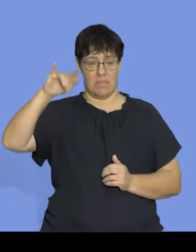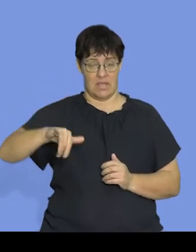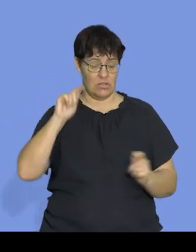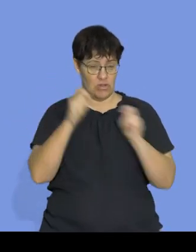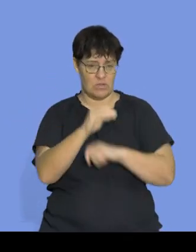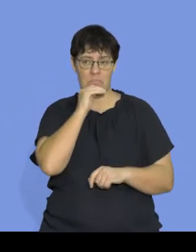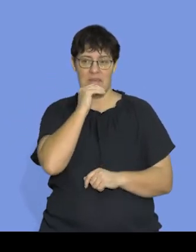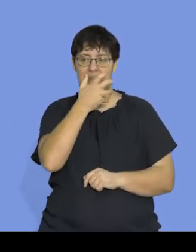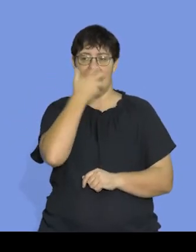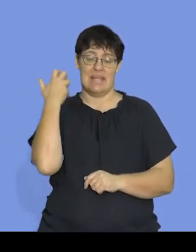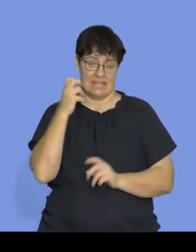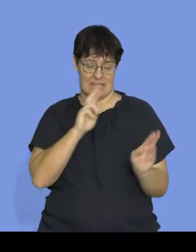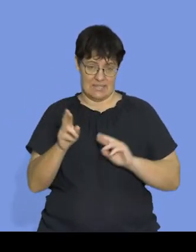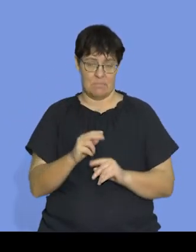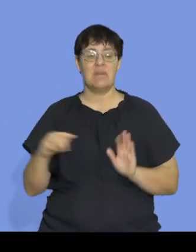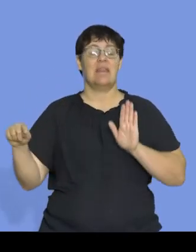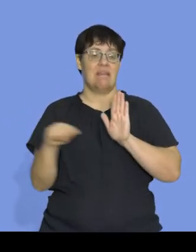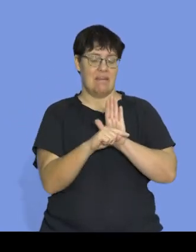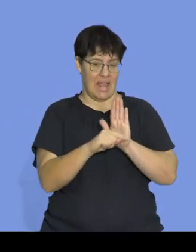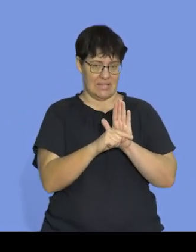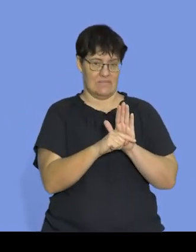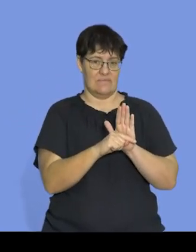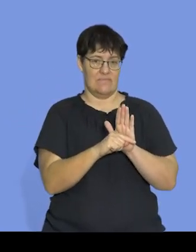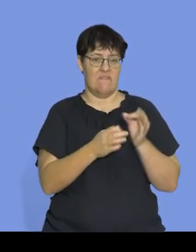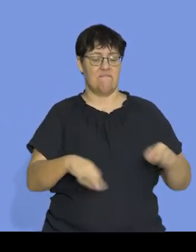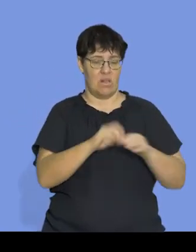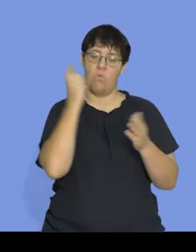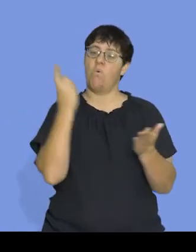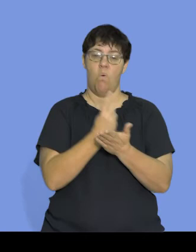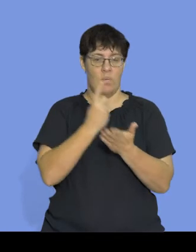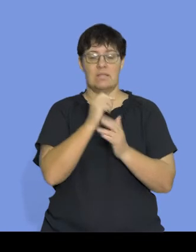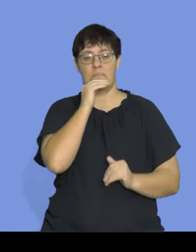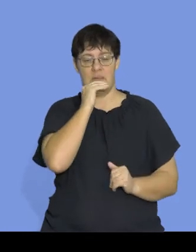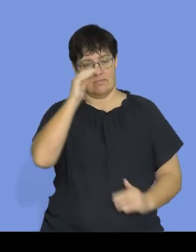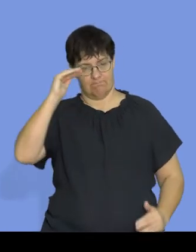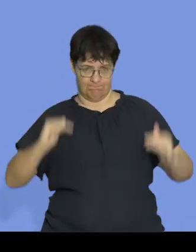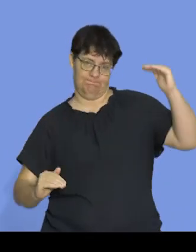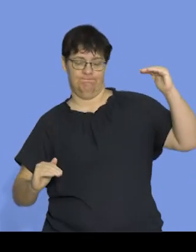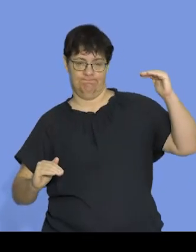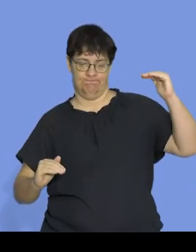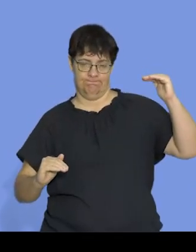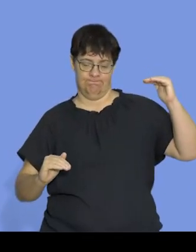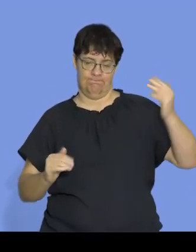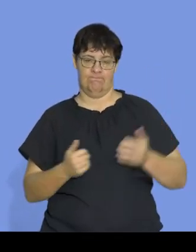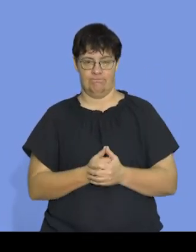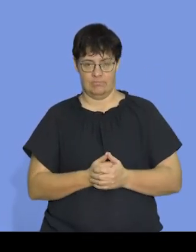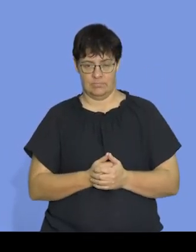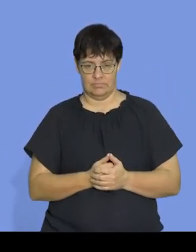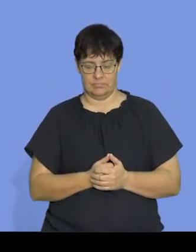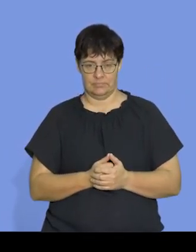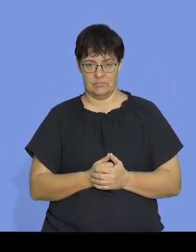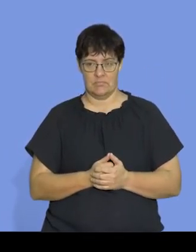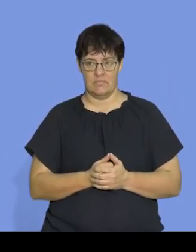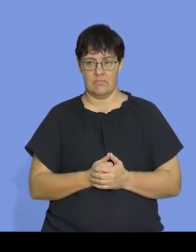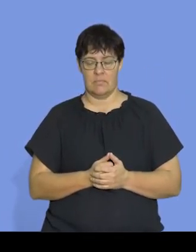will always be a negative value. So a negative enthalpy change suggests that the reaction is actually exothermic. Okay,